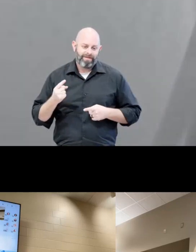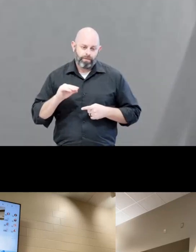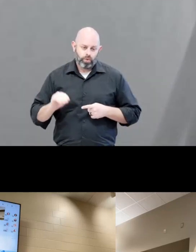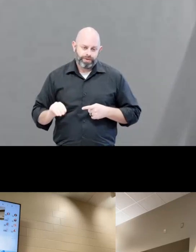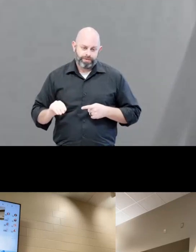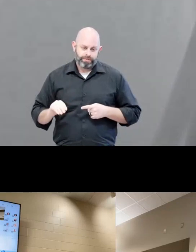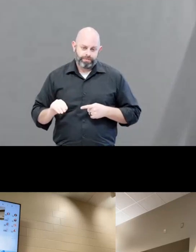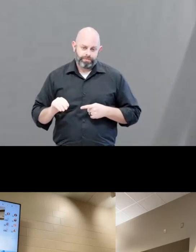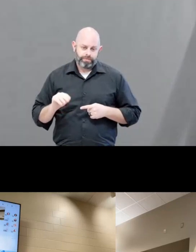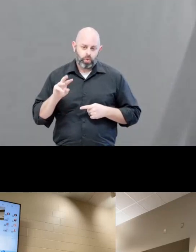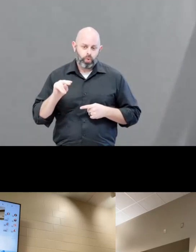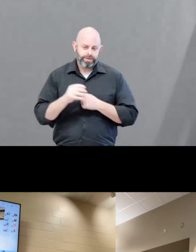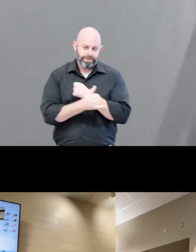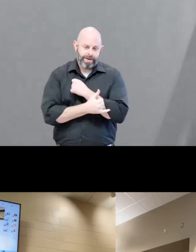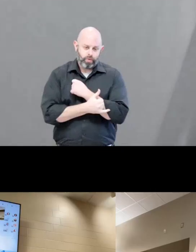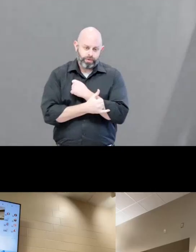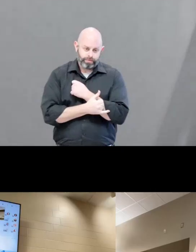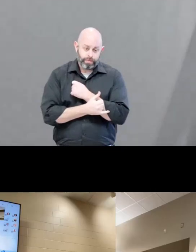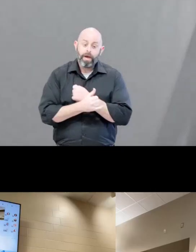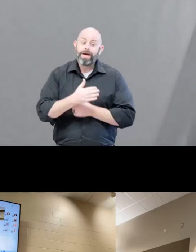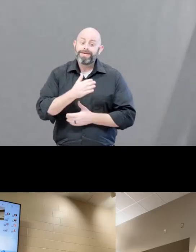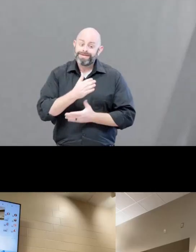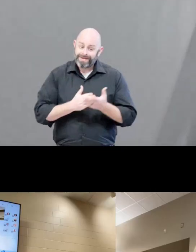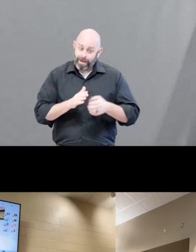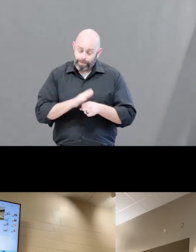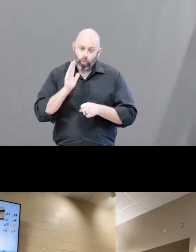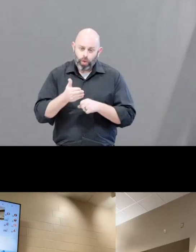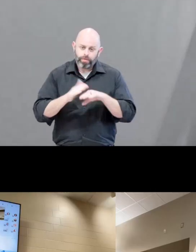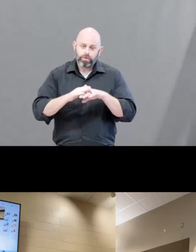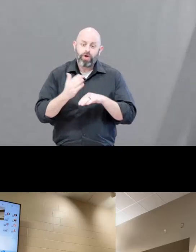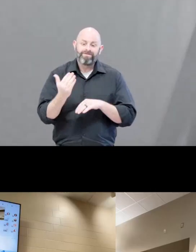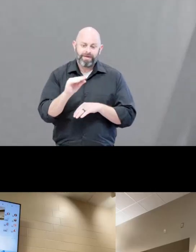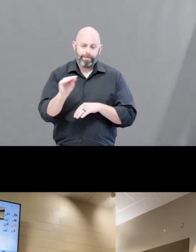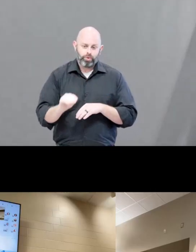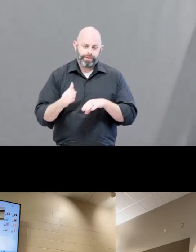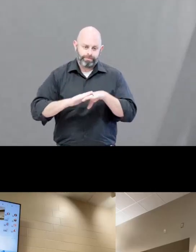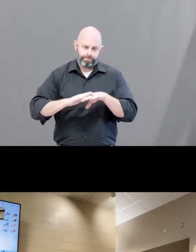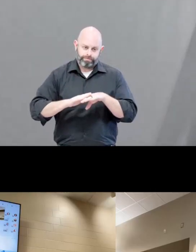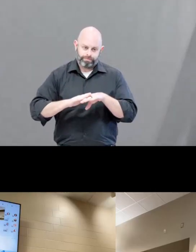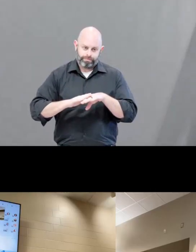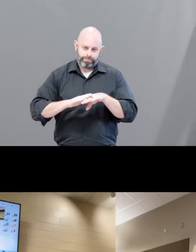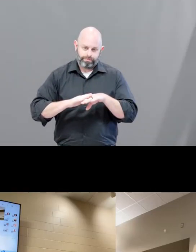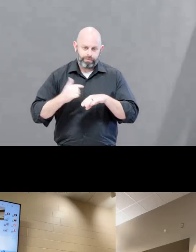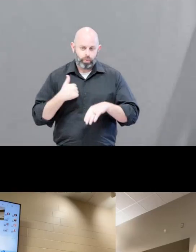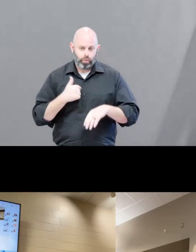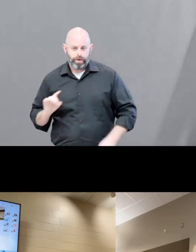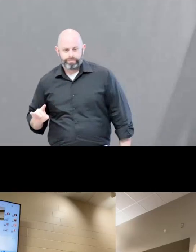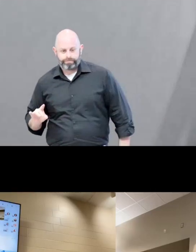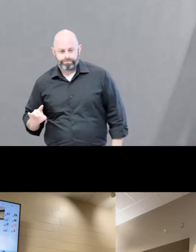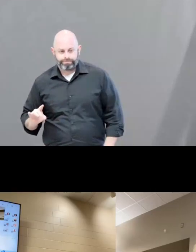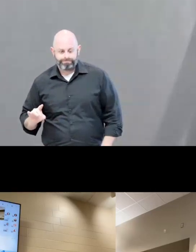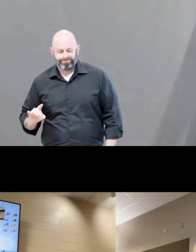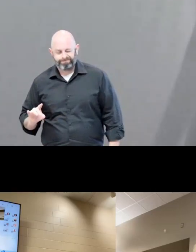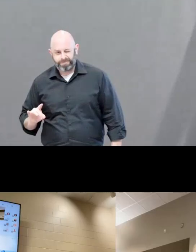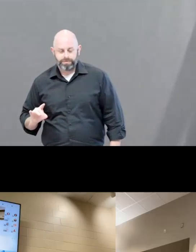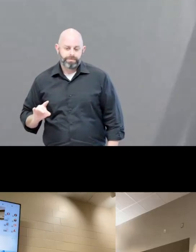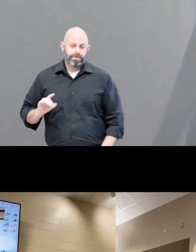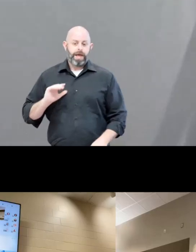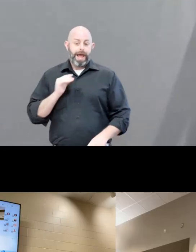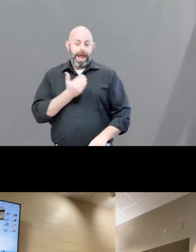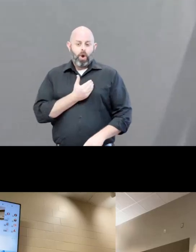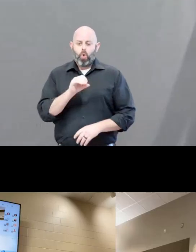some of them are looking at possibly going up to 15%. So our overtime